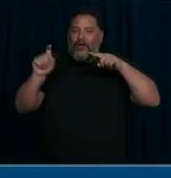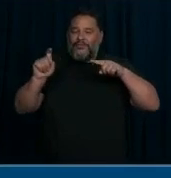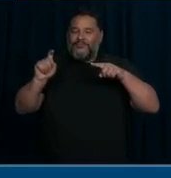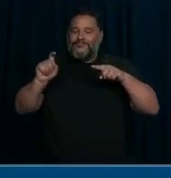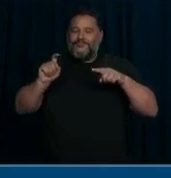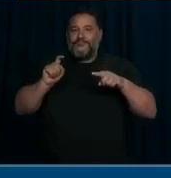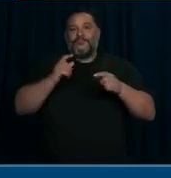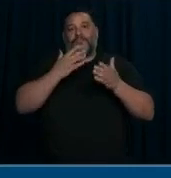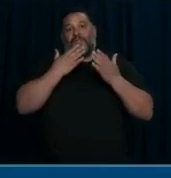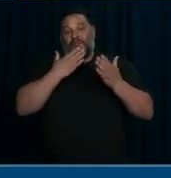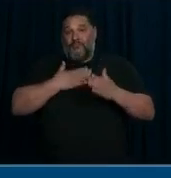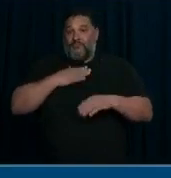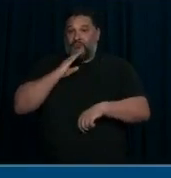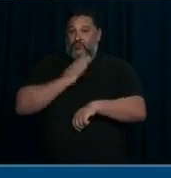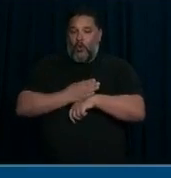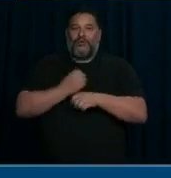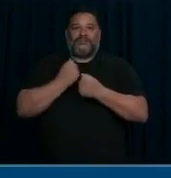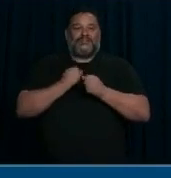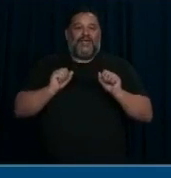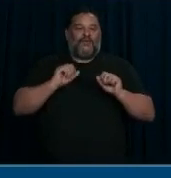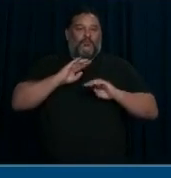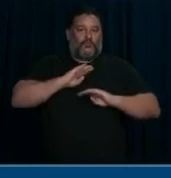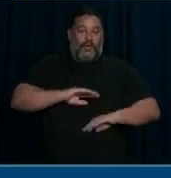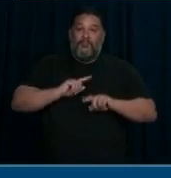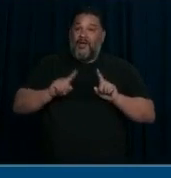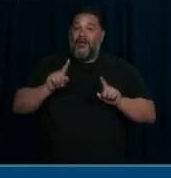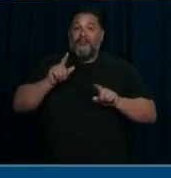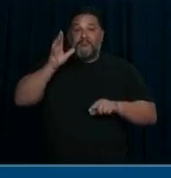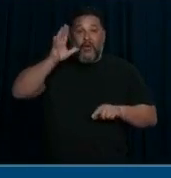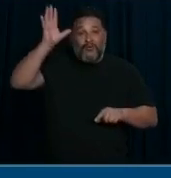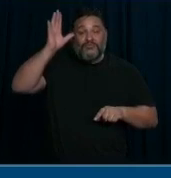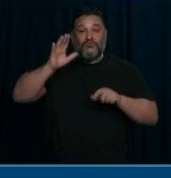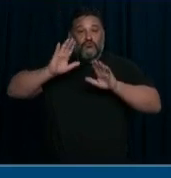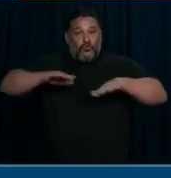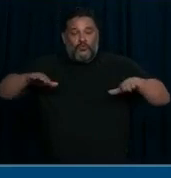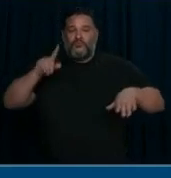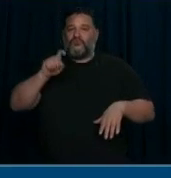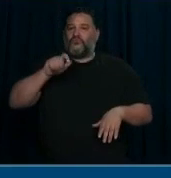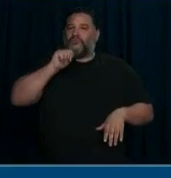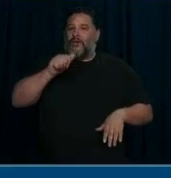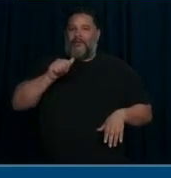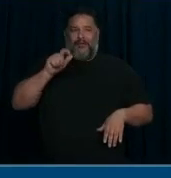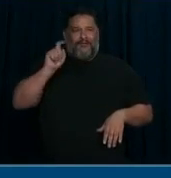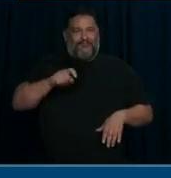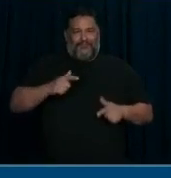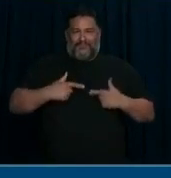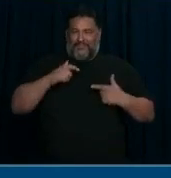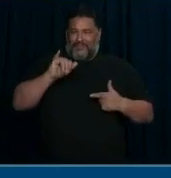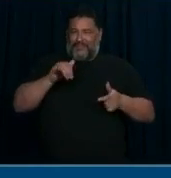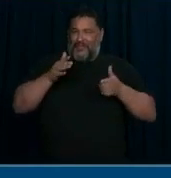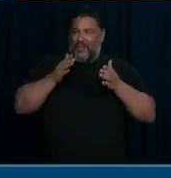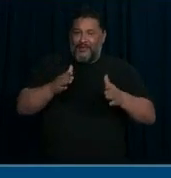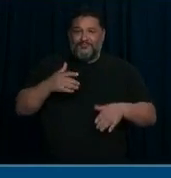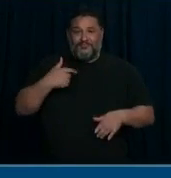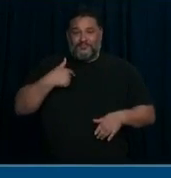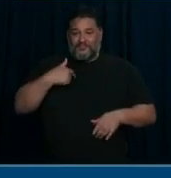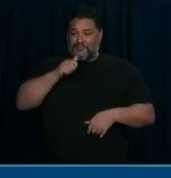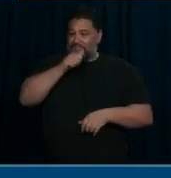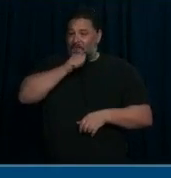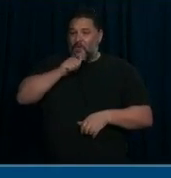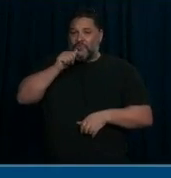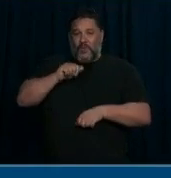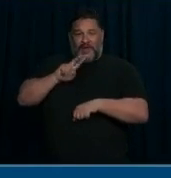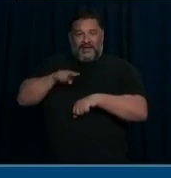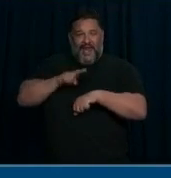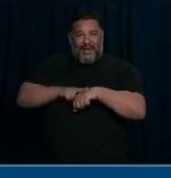Thankfully, Eleanor was safe, but parents and children should not have to live like this. As an Arizona native,